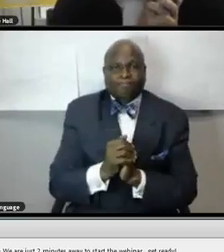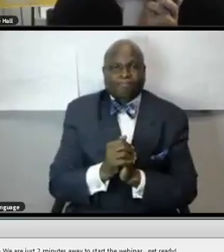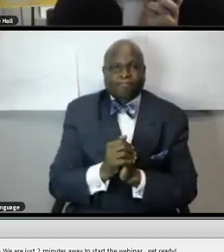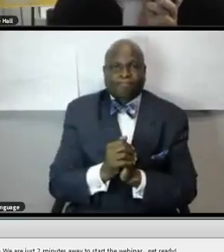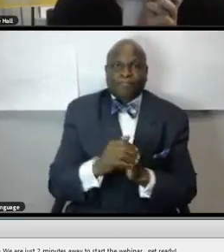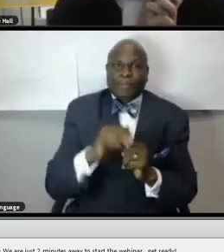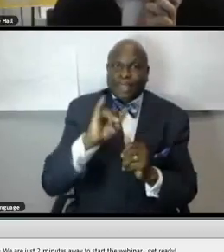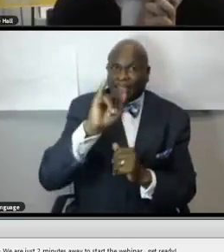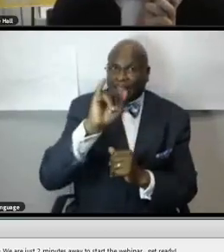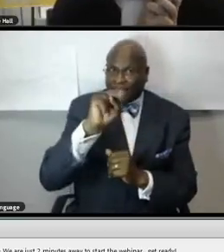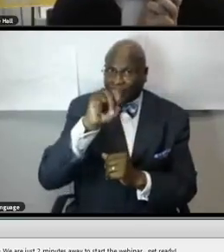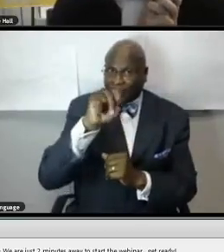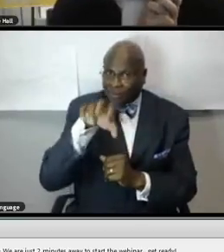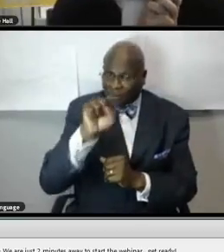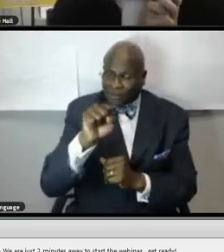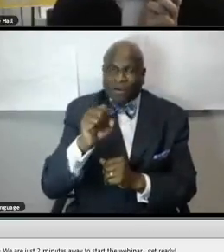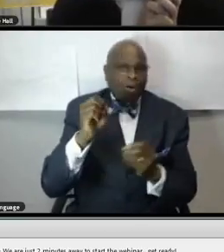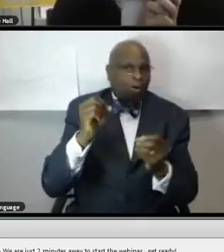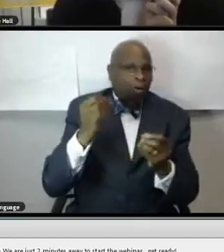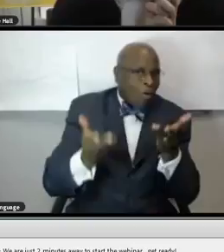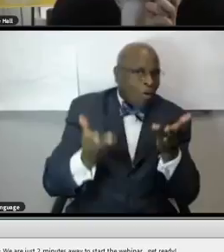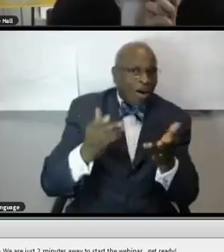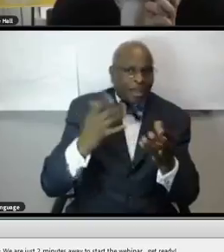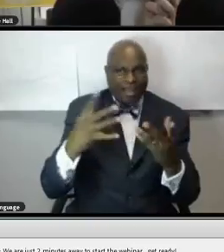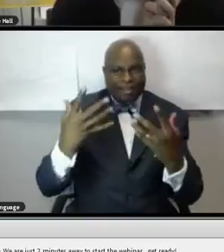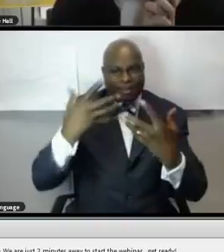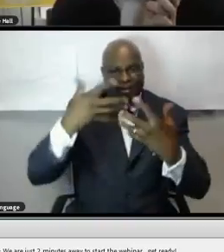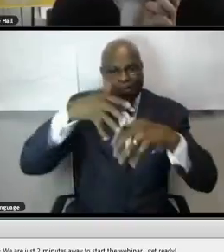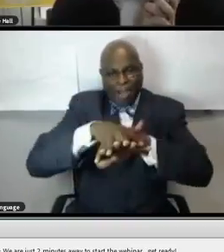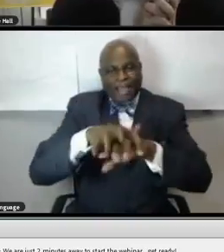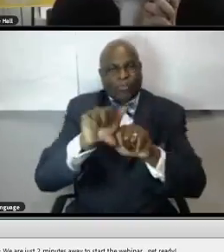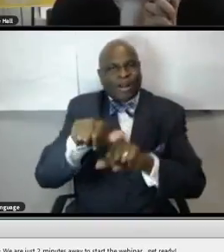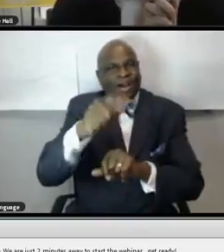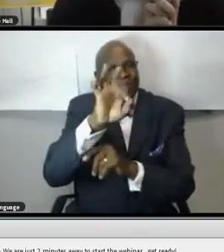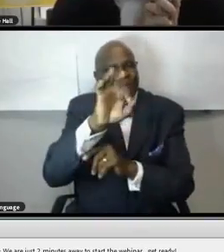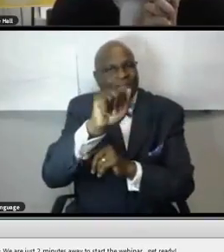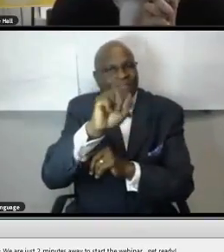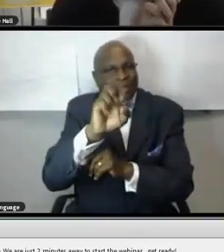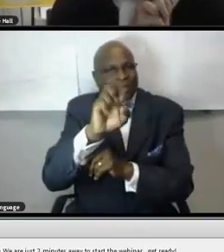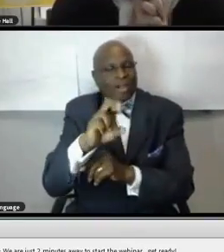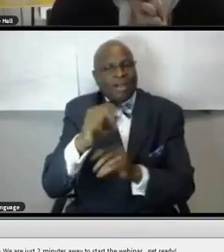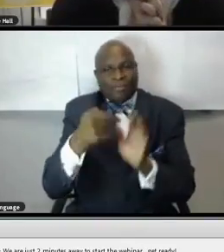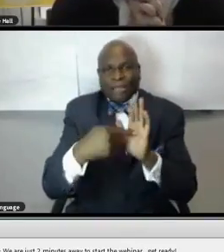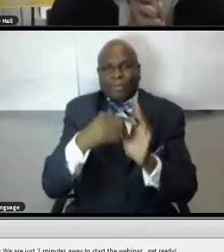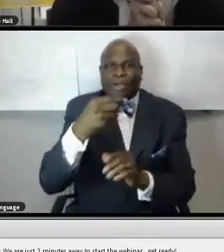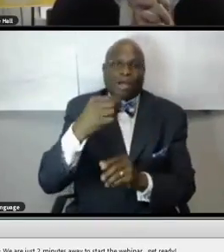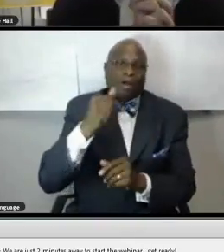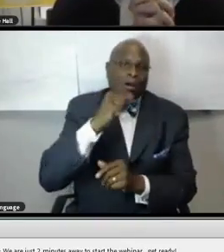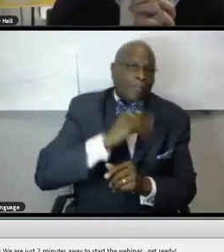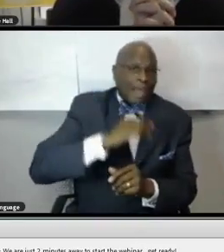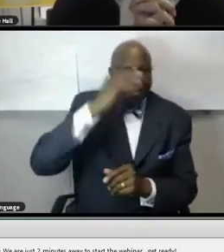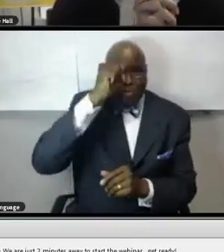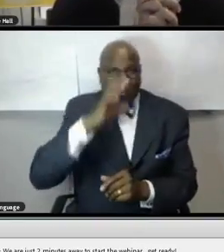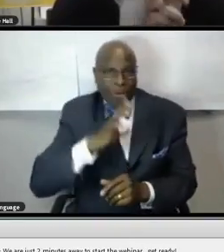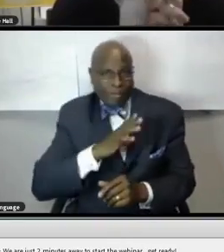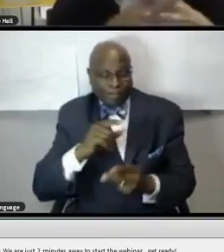being Indigenous or can entwine with other factors, such as, in this case, gender, to